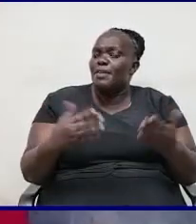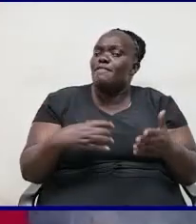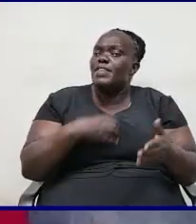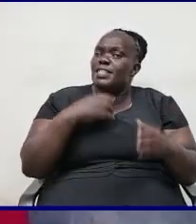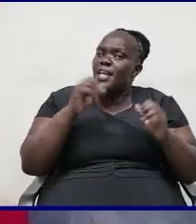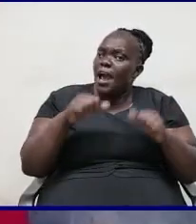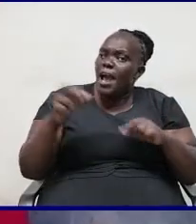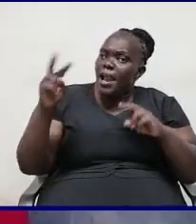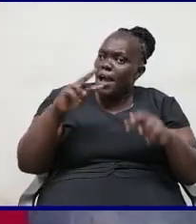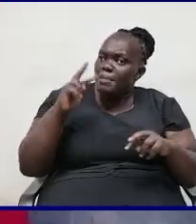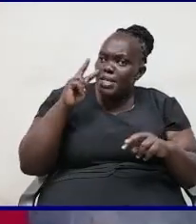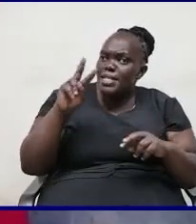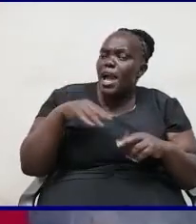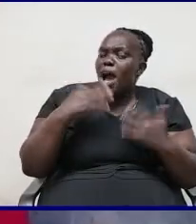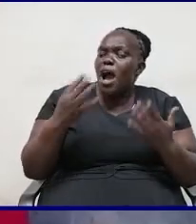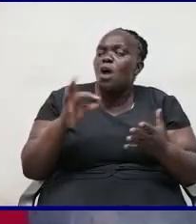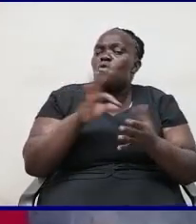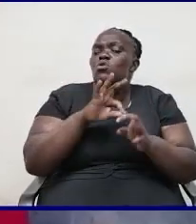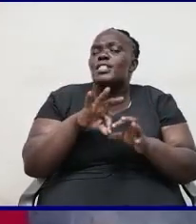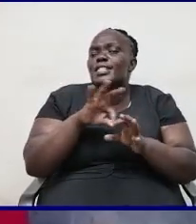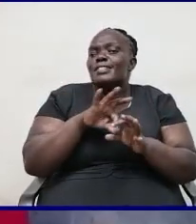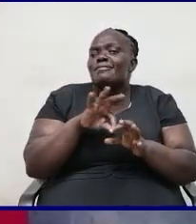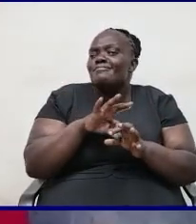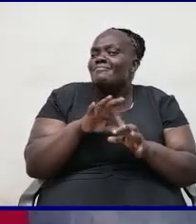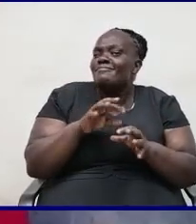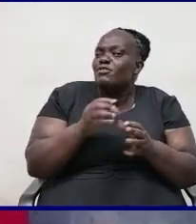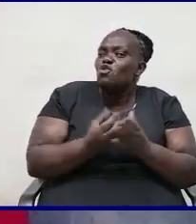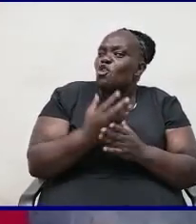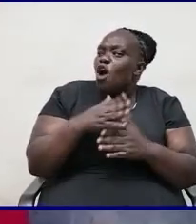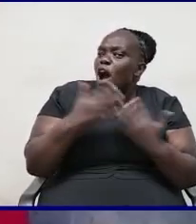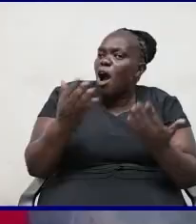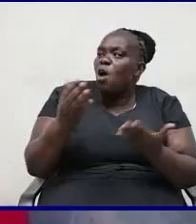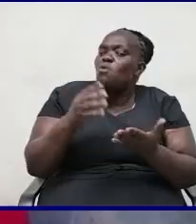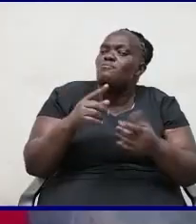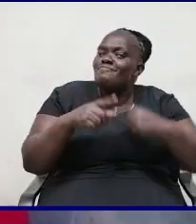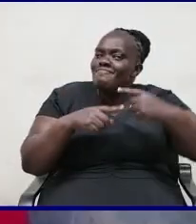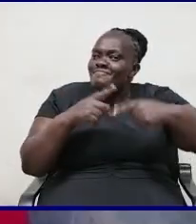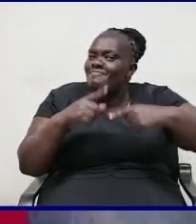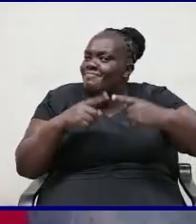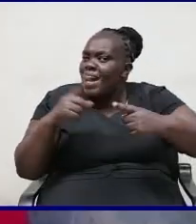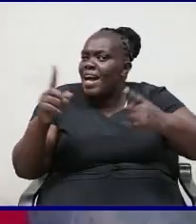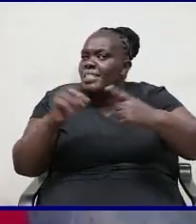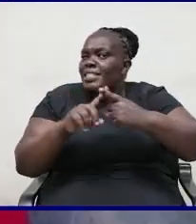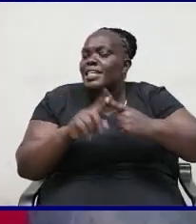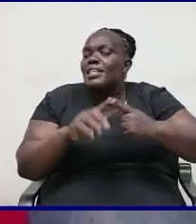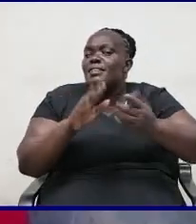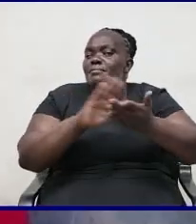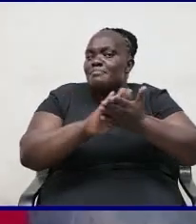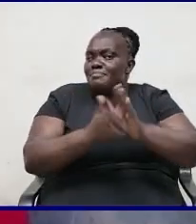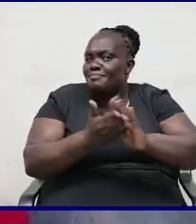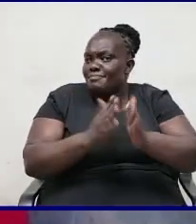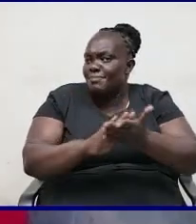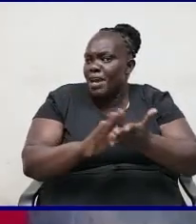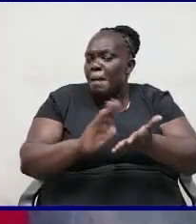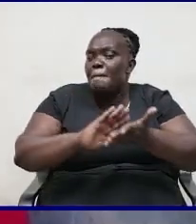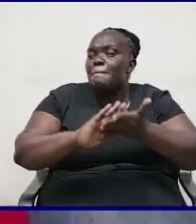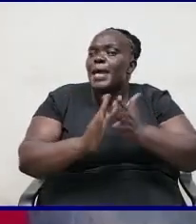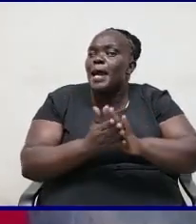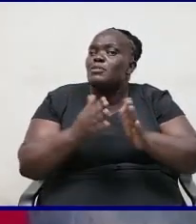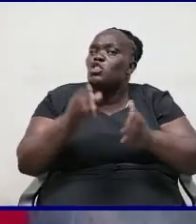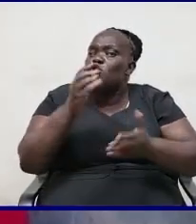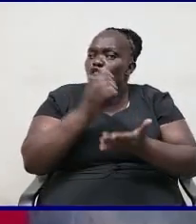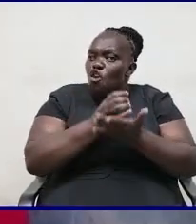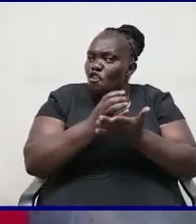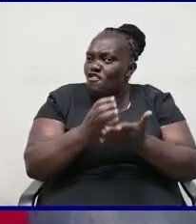can come and see how tea is grown, how it's processed, and until it is packaged, and it becomes a brand of its